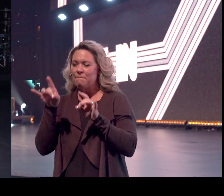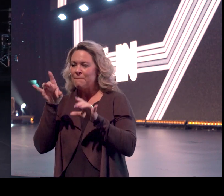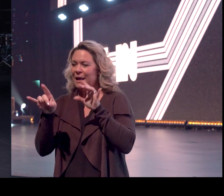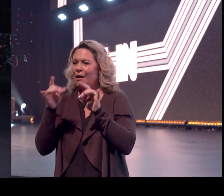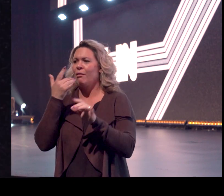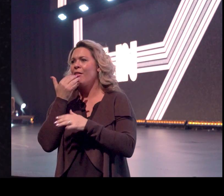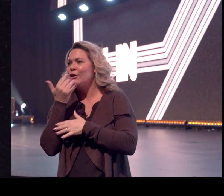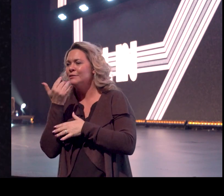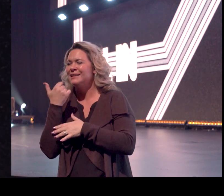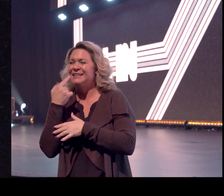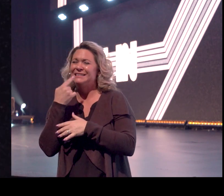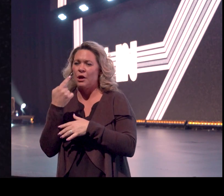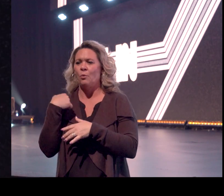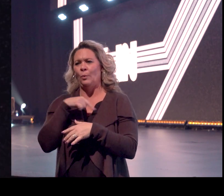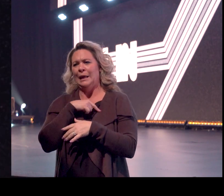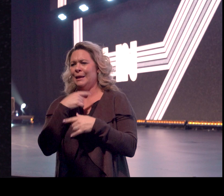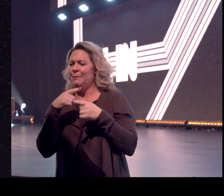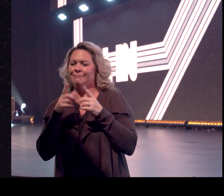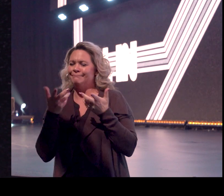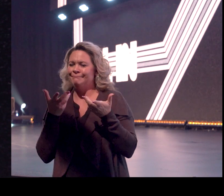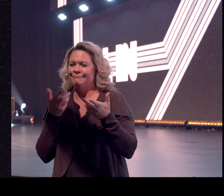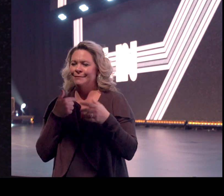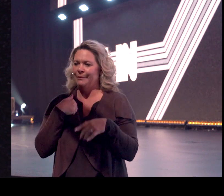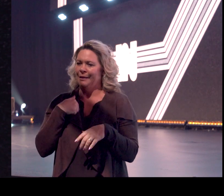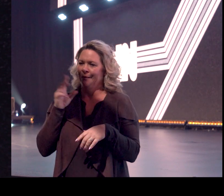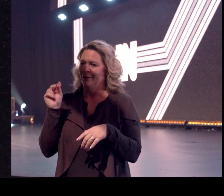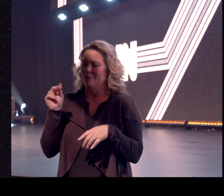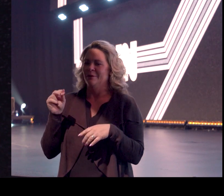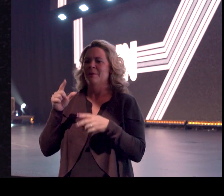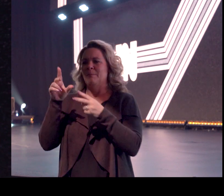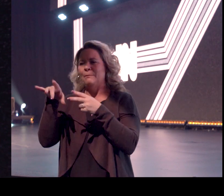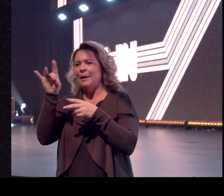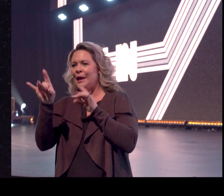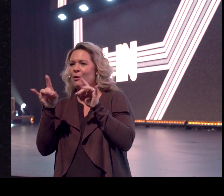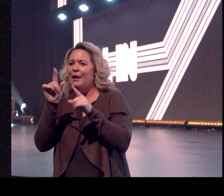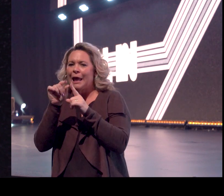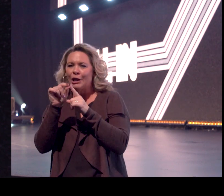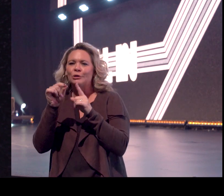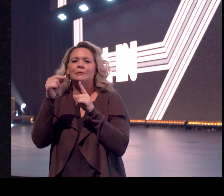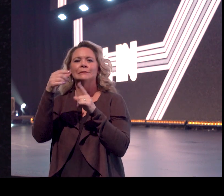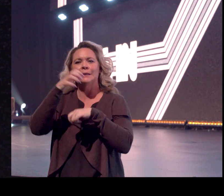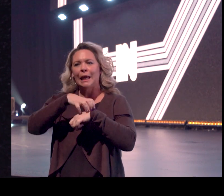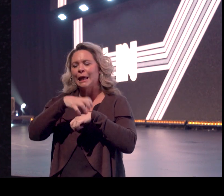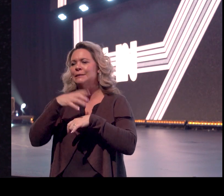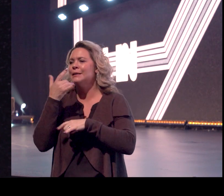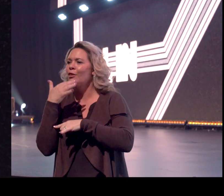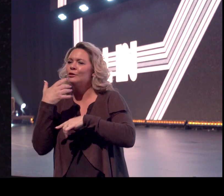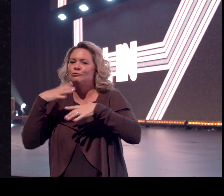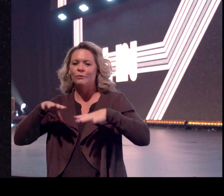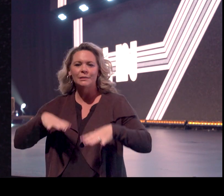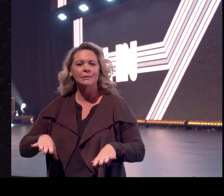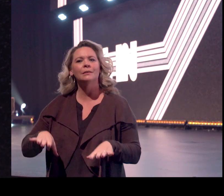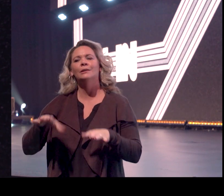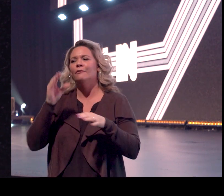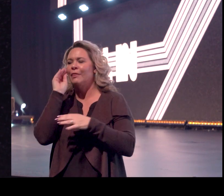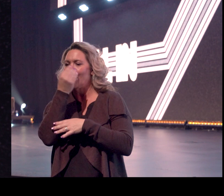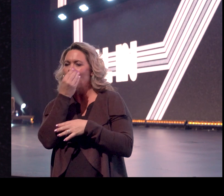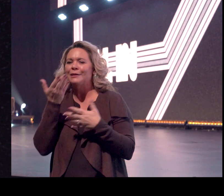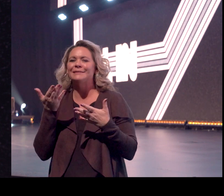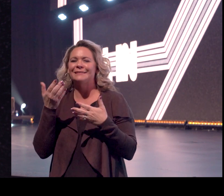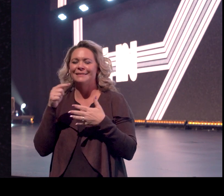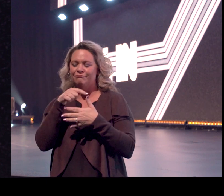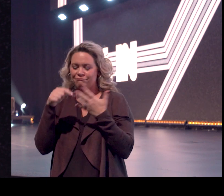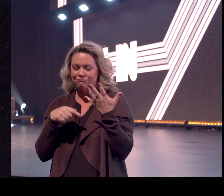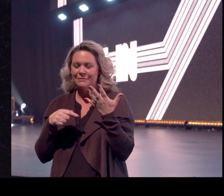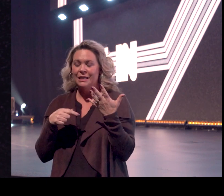mean, we're picking out colors. When I say we, right, we're picking out colors and candles and cakes and dresses